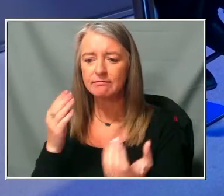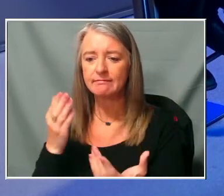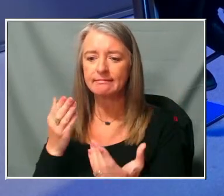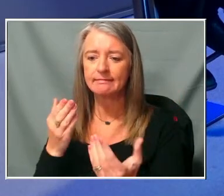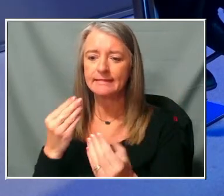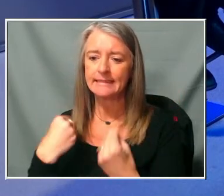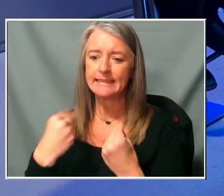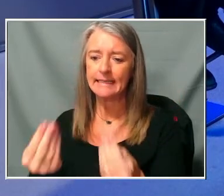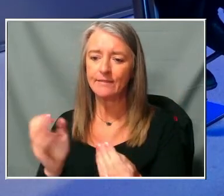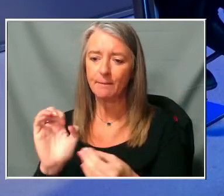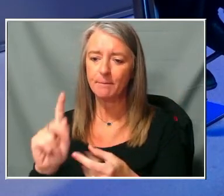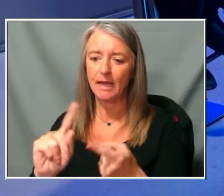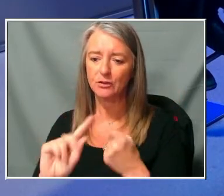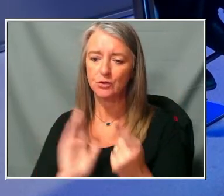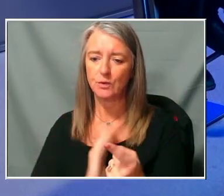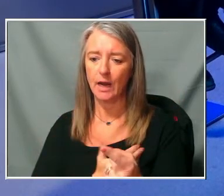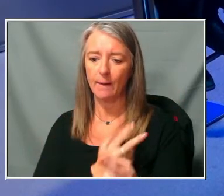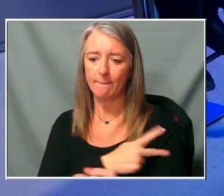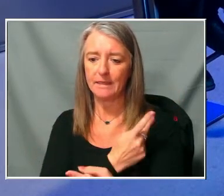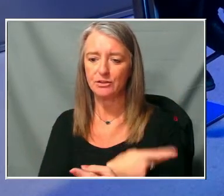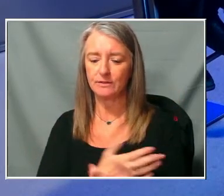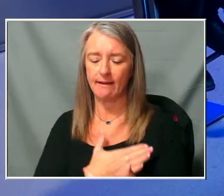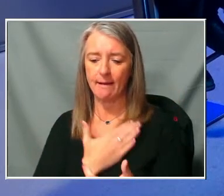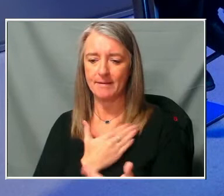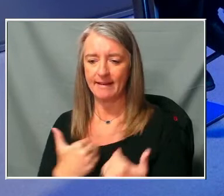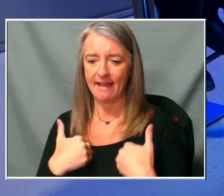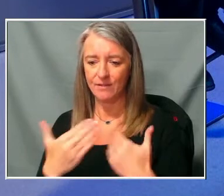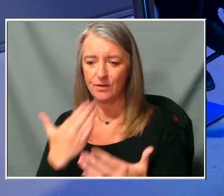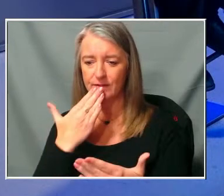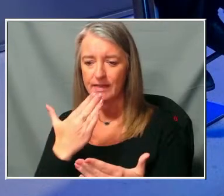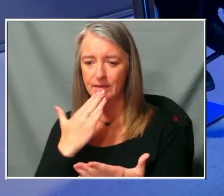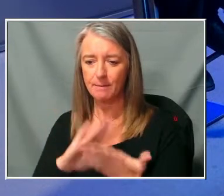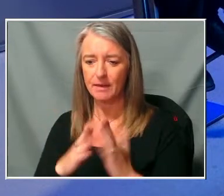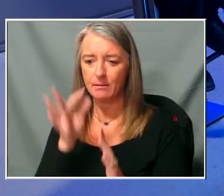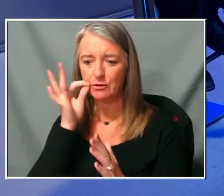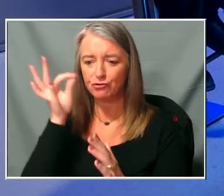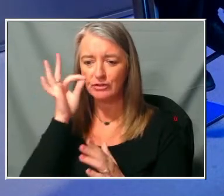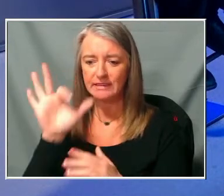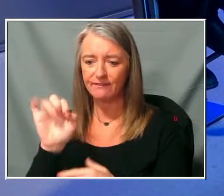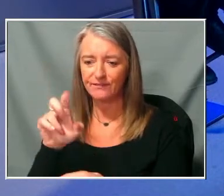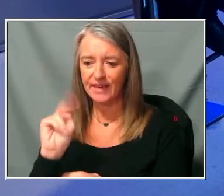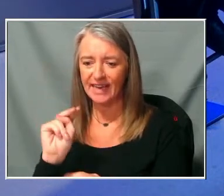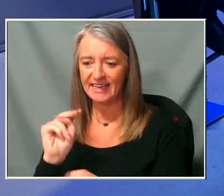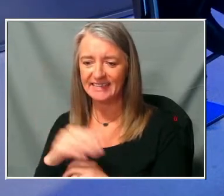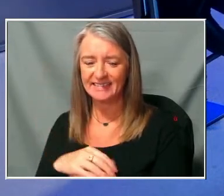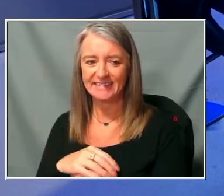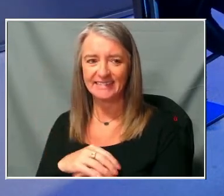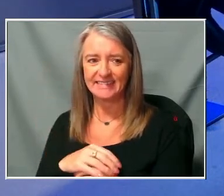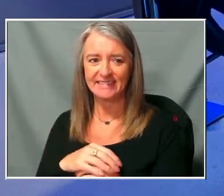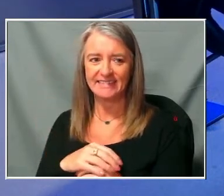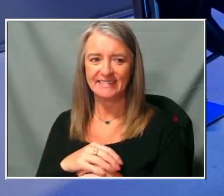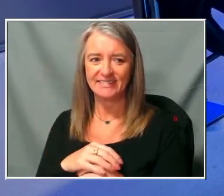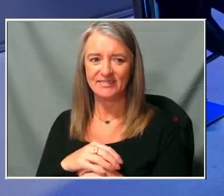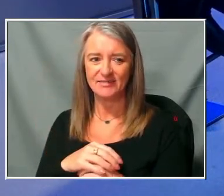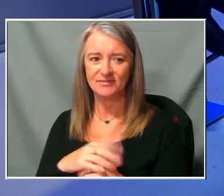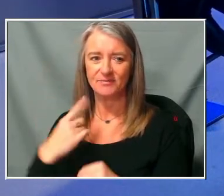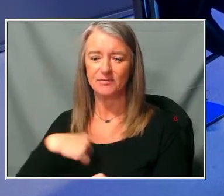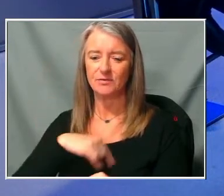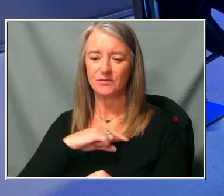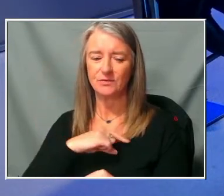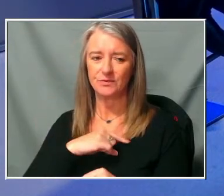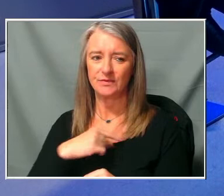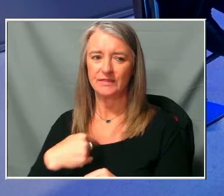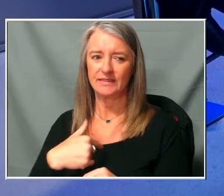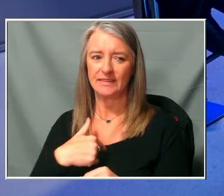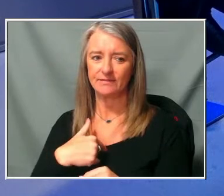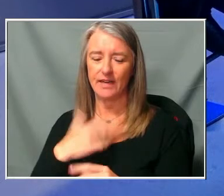patients, and we're just glad to have you. And thank you for becoming a Chiefs fan. Oh, absolutely. I know I was very